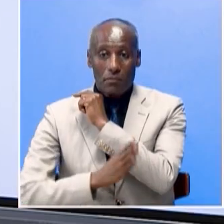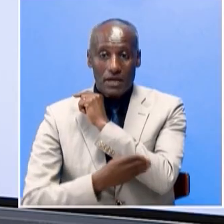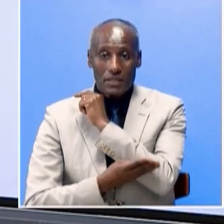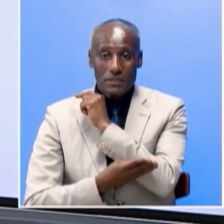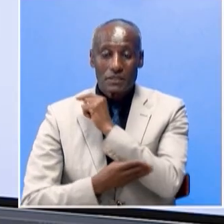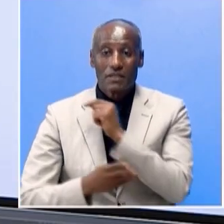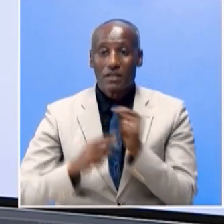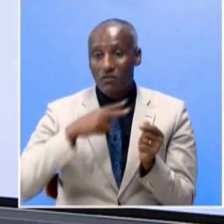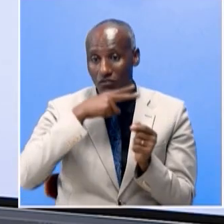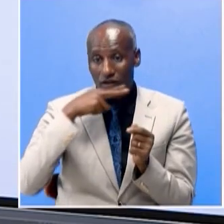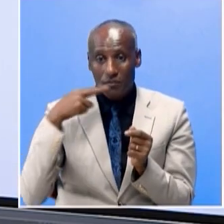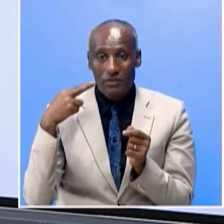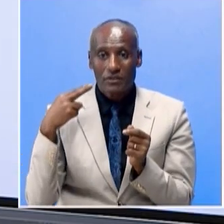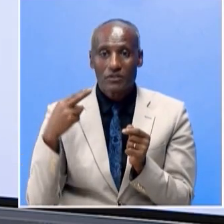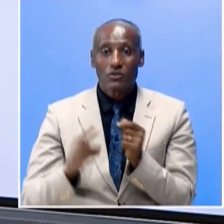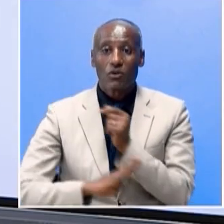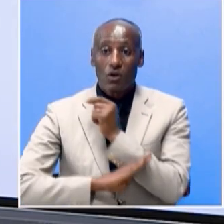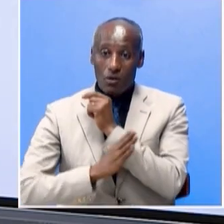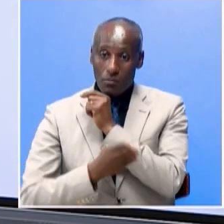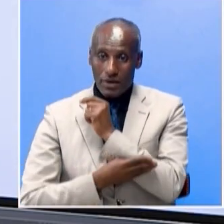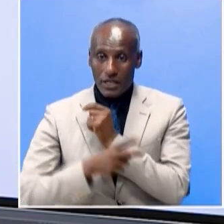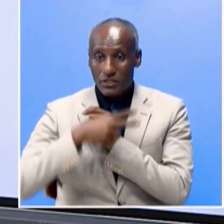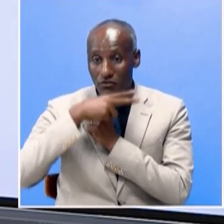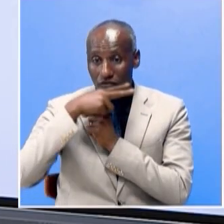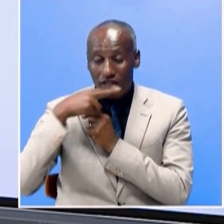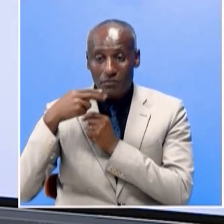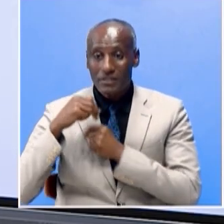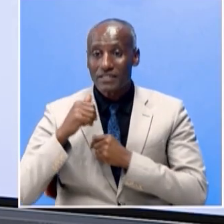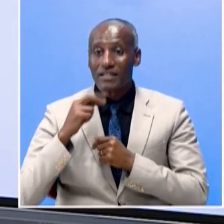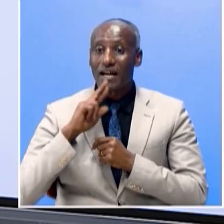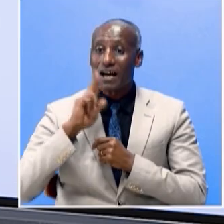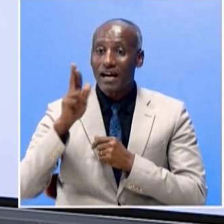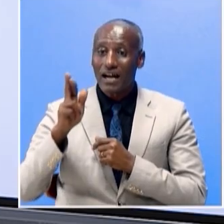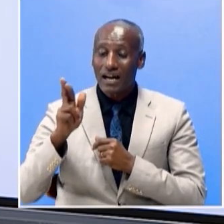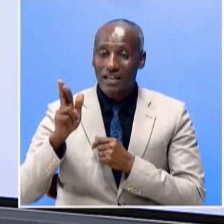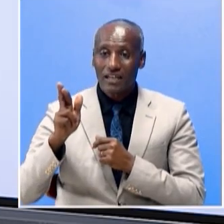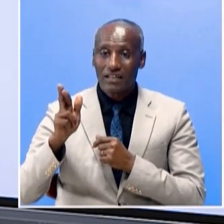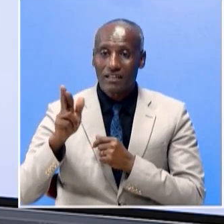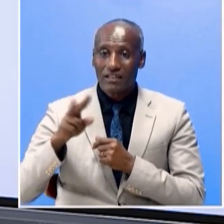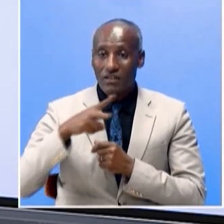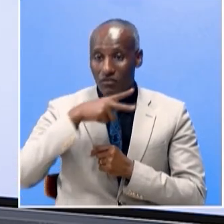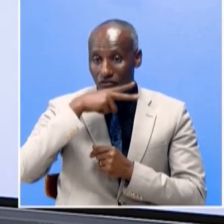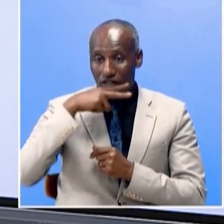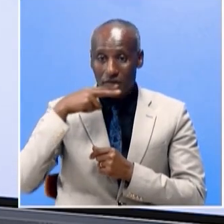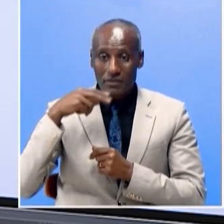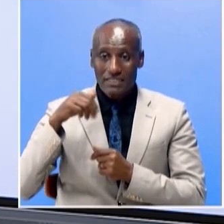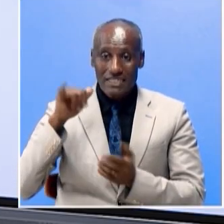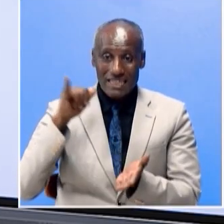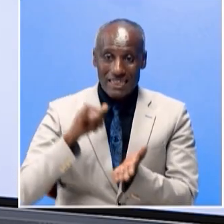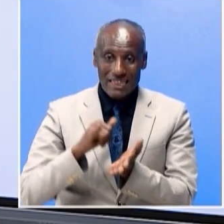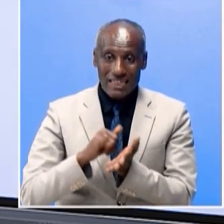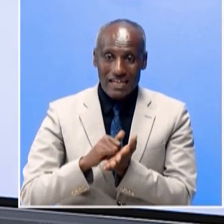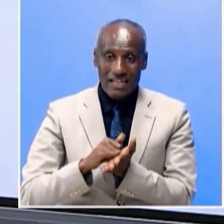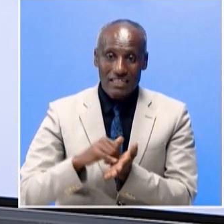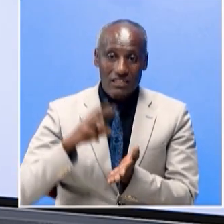verb which do not take prefix and suffix. And also,